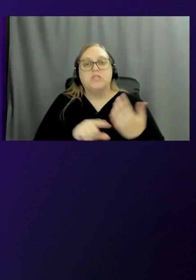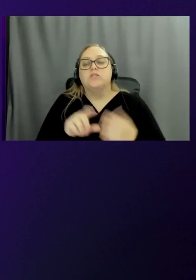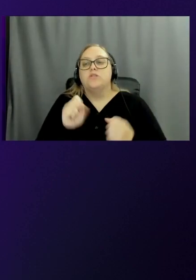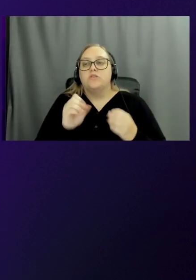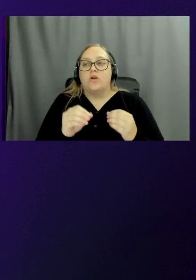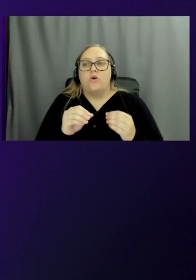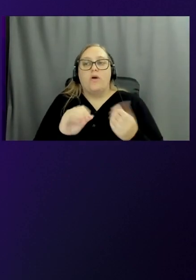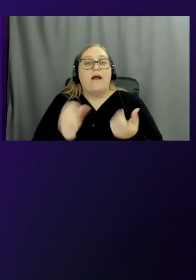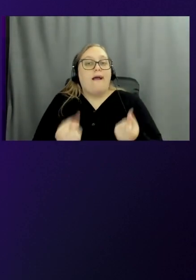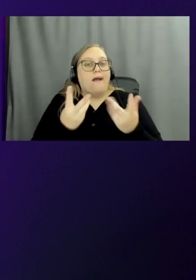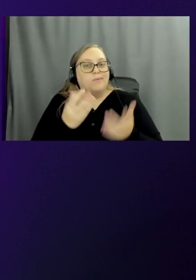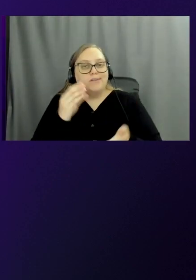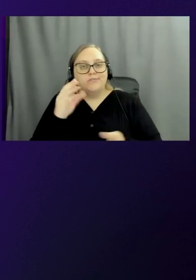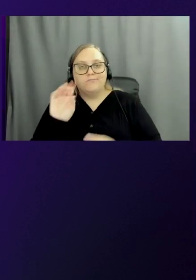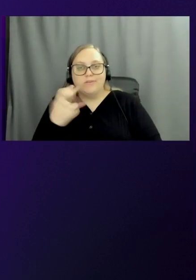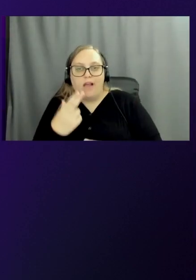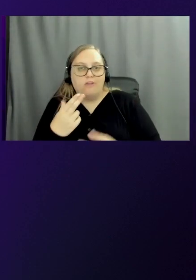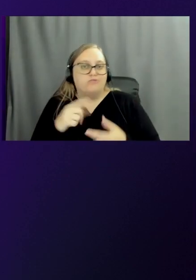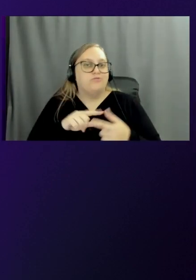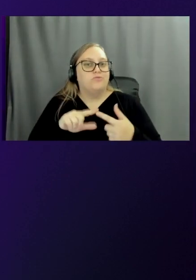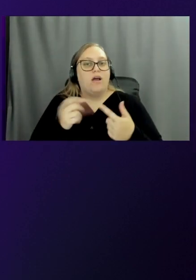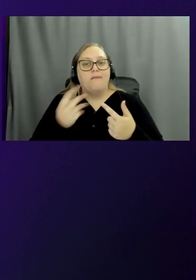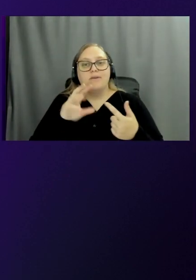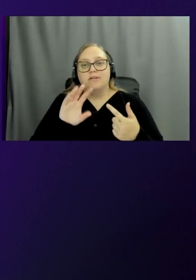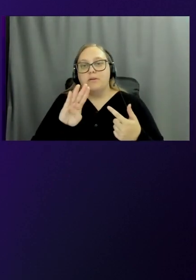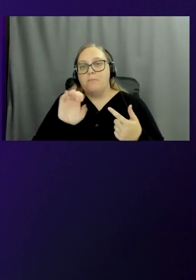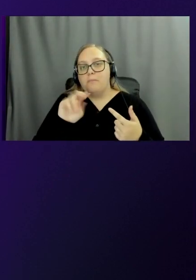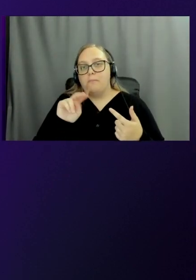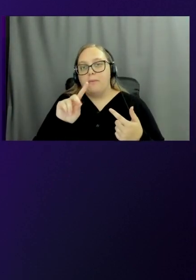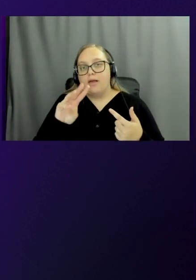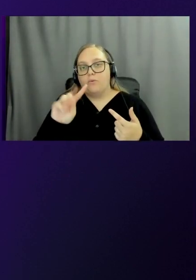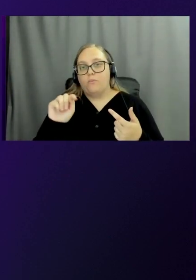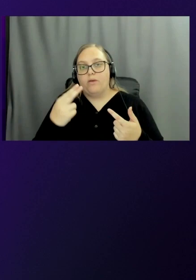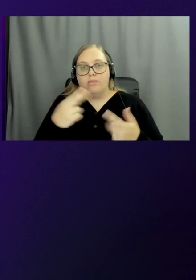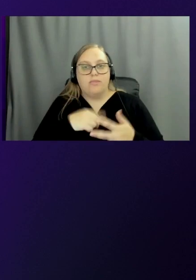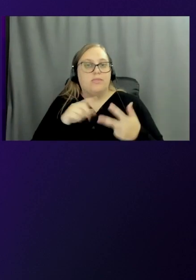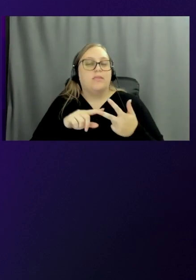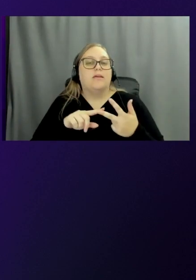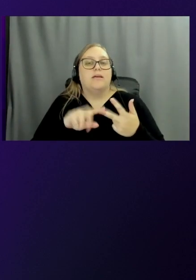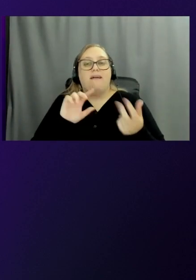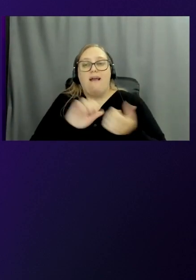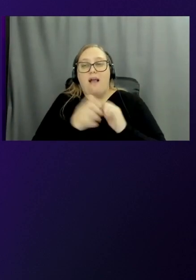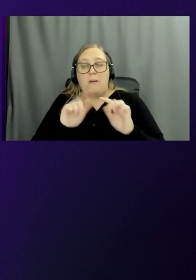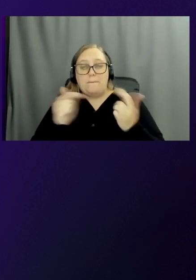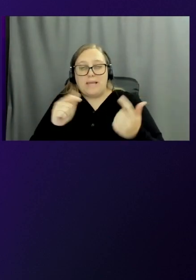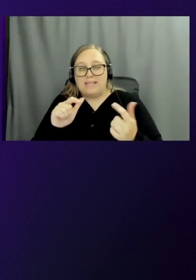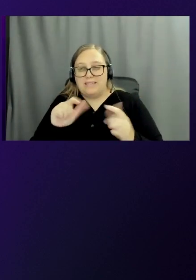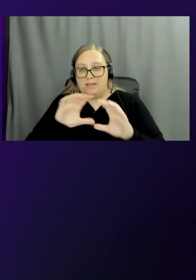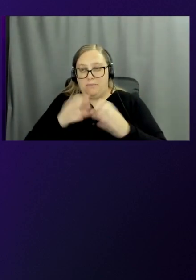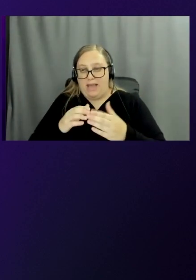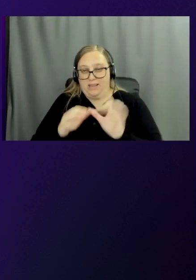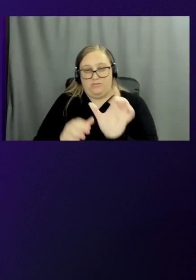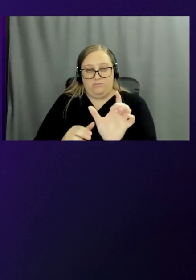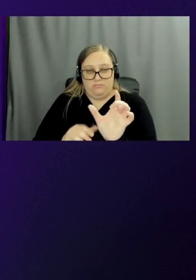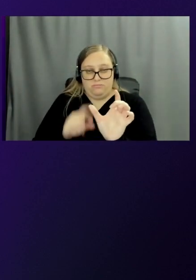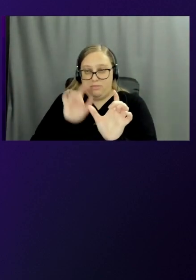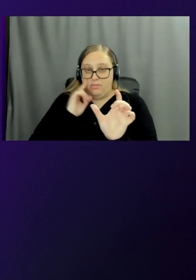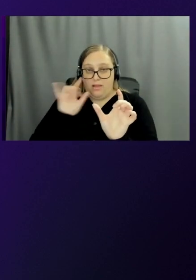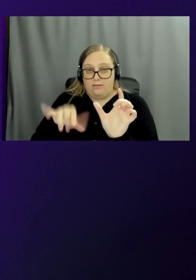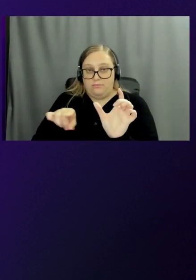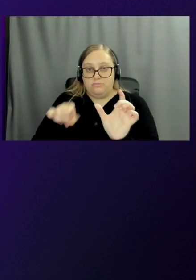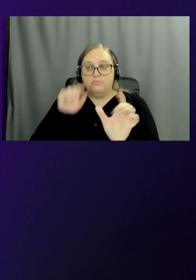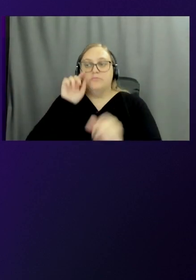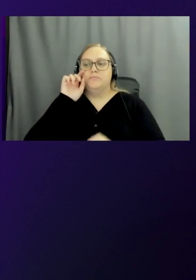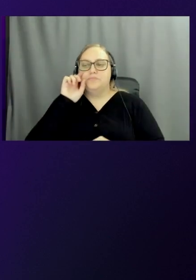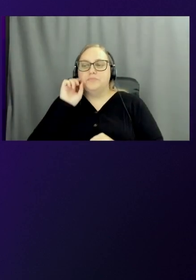much DRAM bandwidth should we attach? And all these have downstream effects in terms of how big the package is, for example, this, and